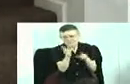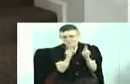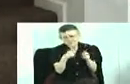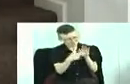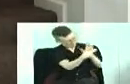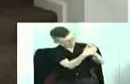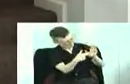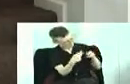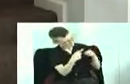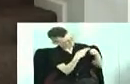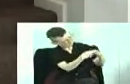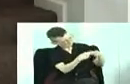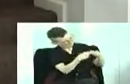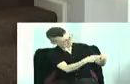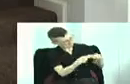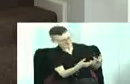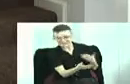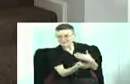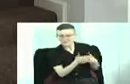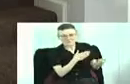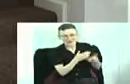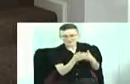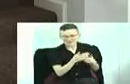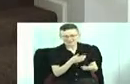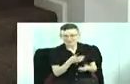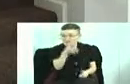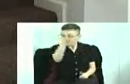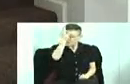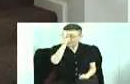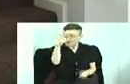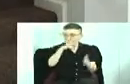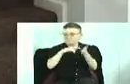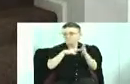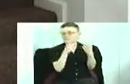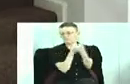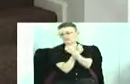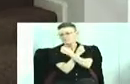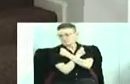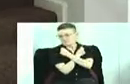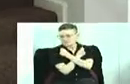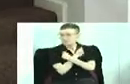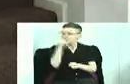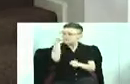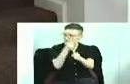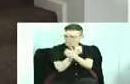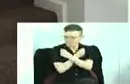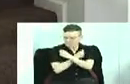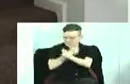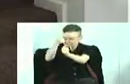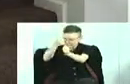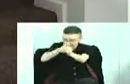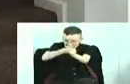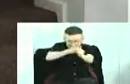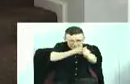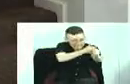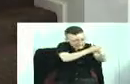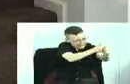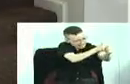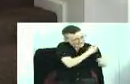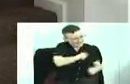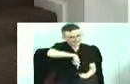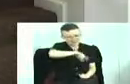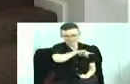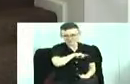you, God is the God of love and loves each and every one of us for who we